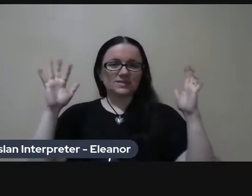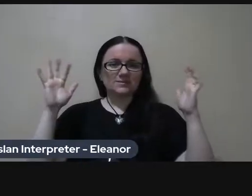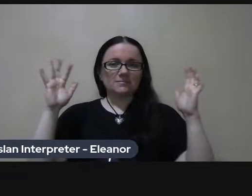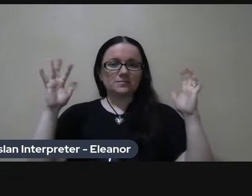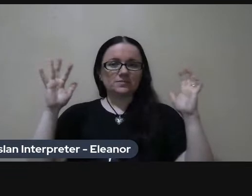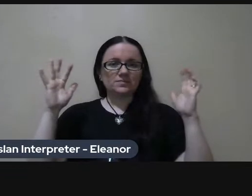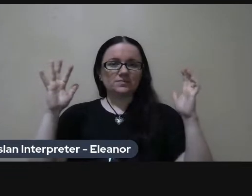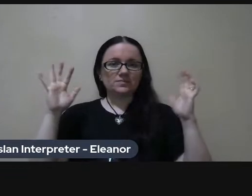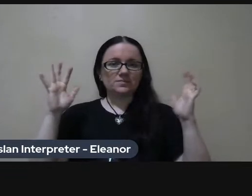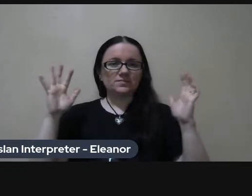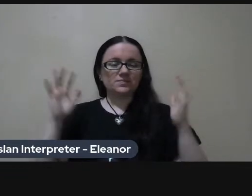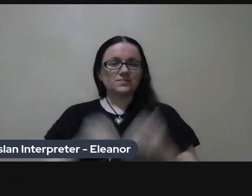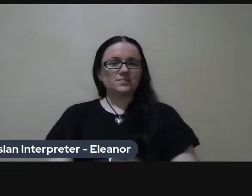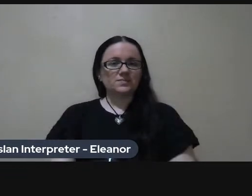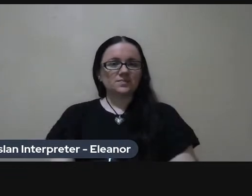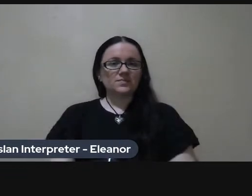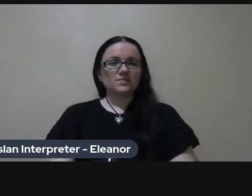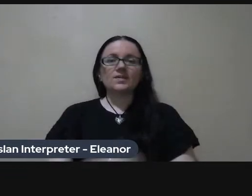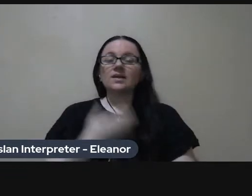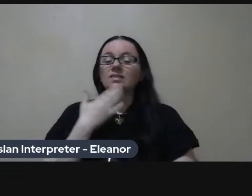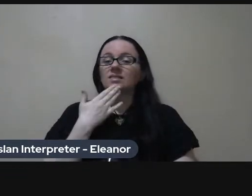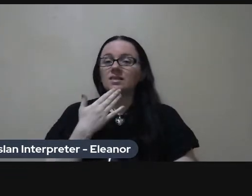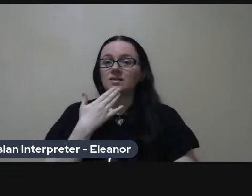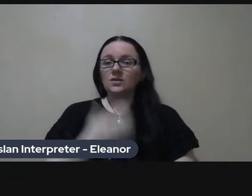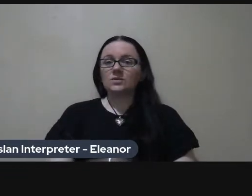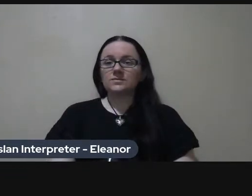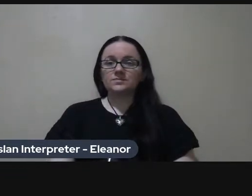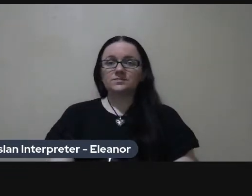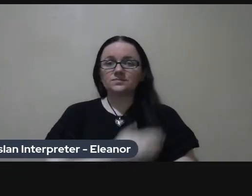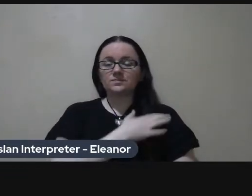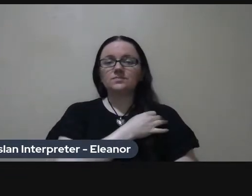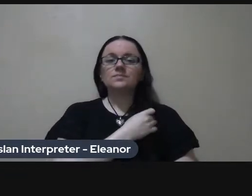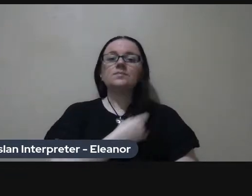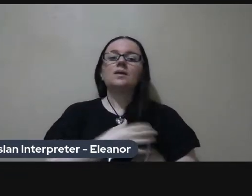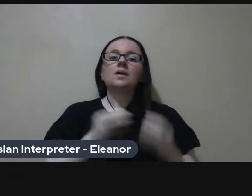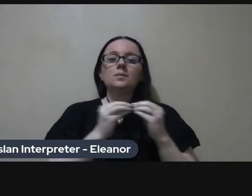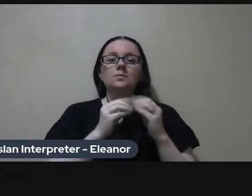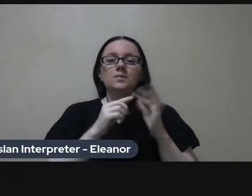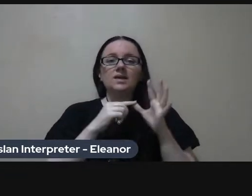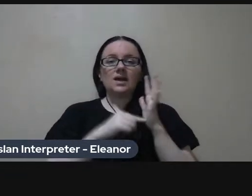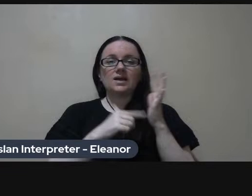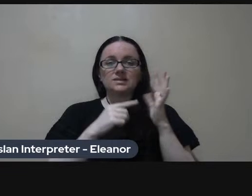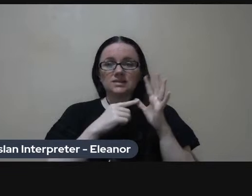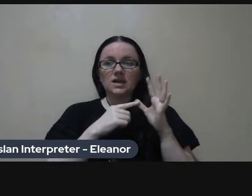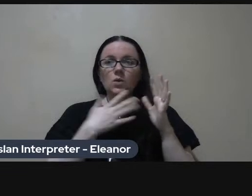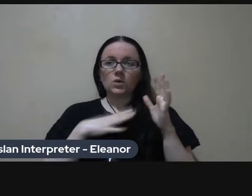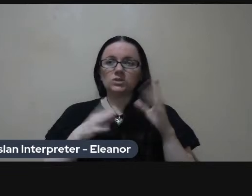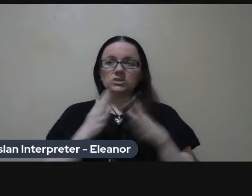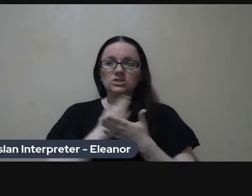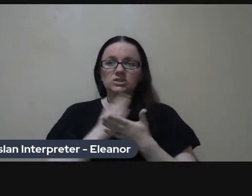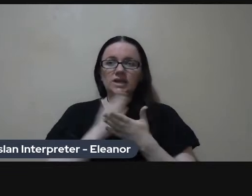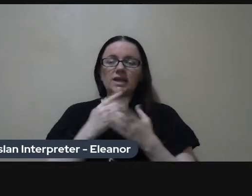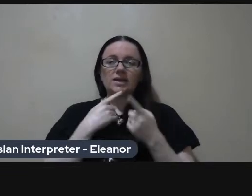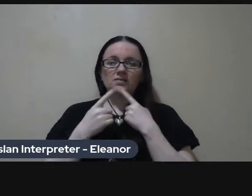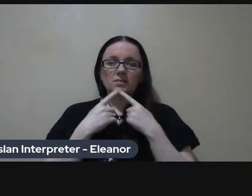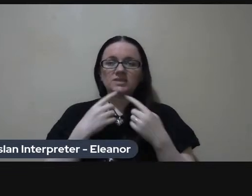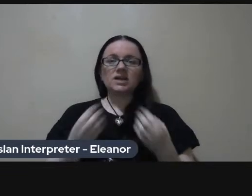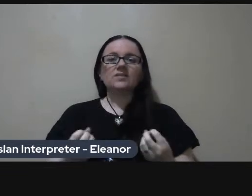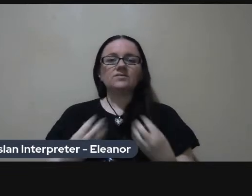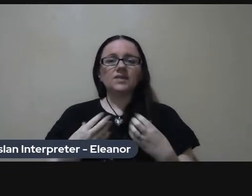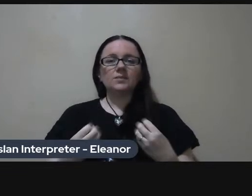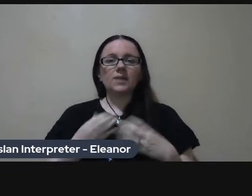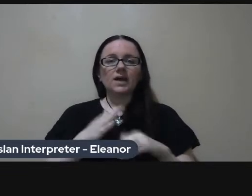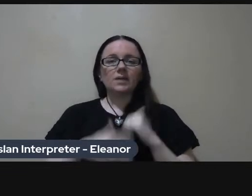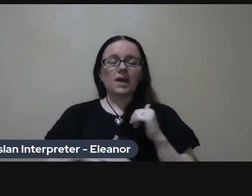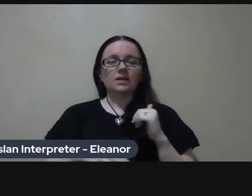Thank you so much. And look, Beata was also going to share some information, some feedback on the results of